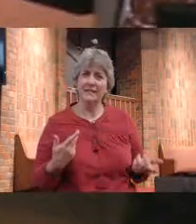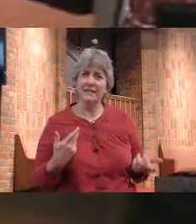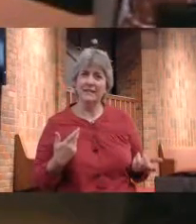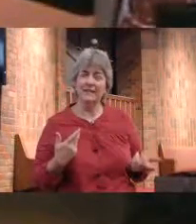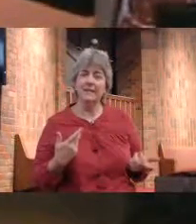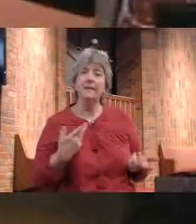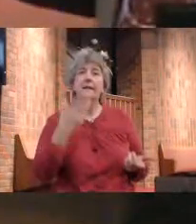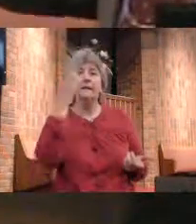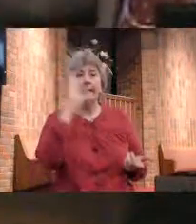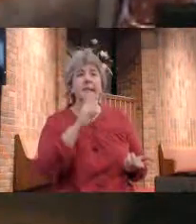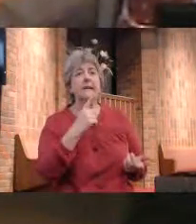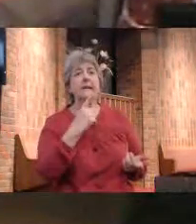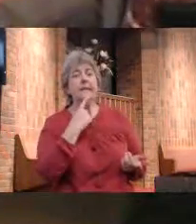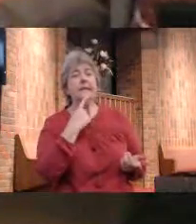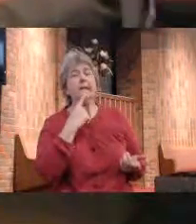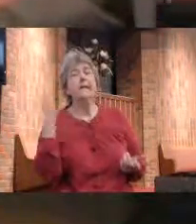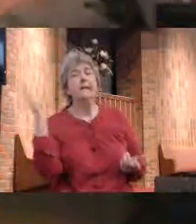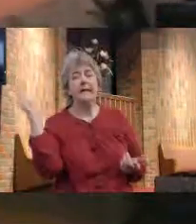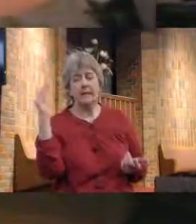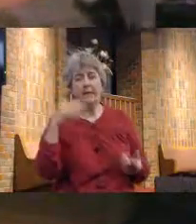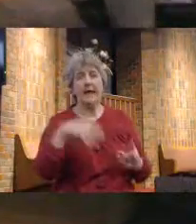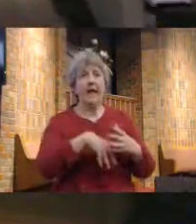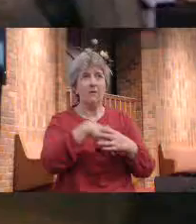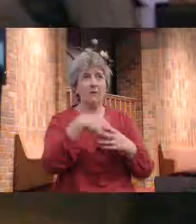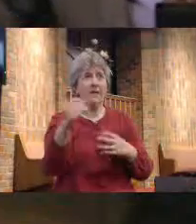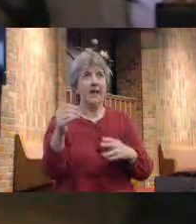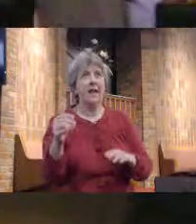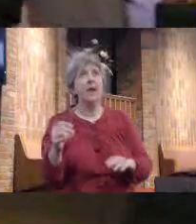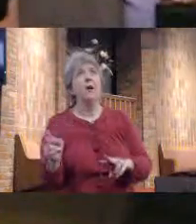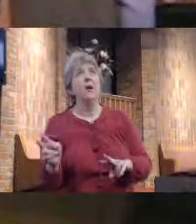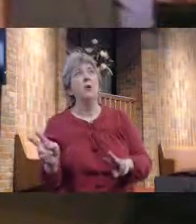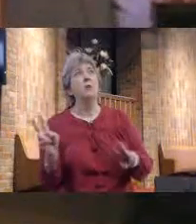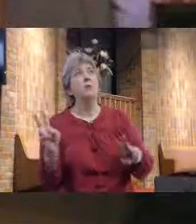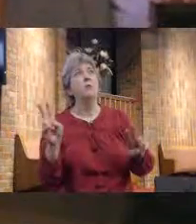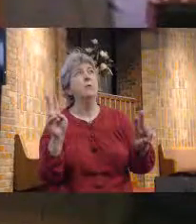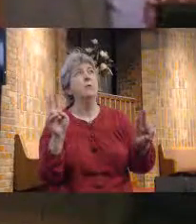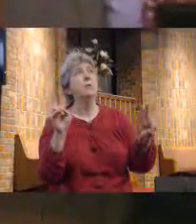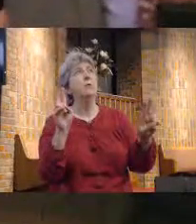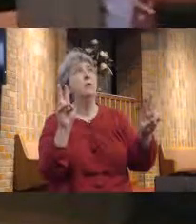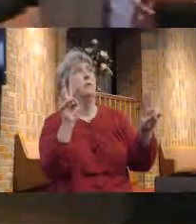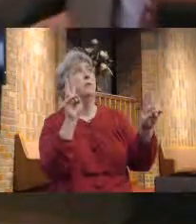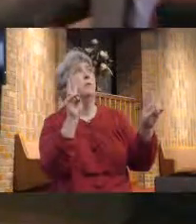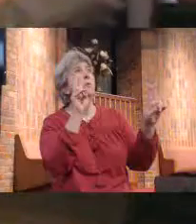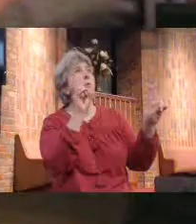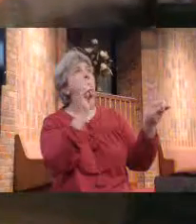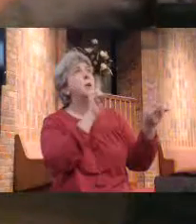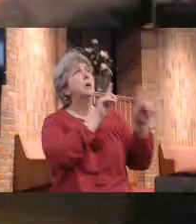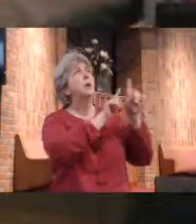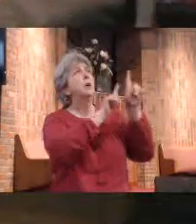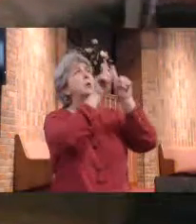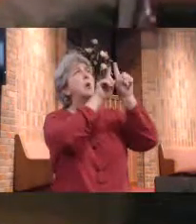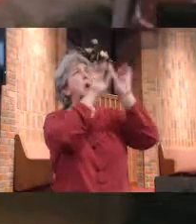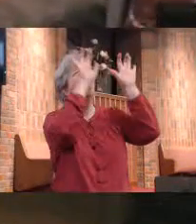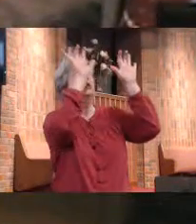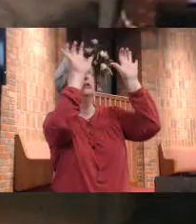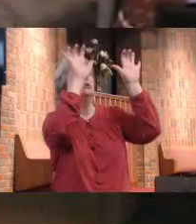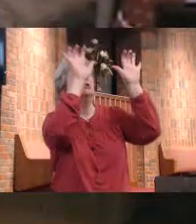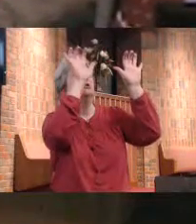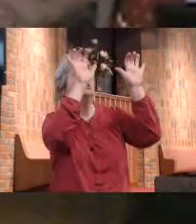God says, come outside. Look up into the sky. Can you count the stars?